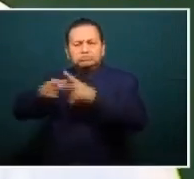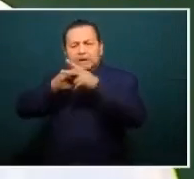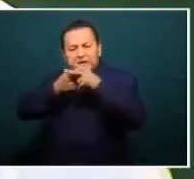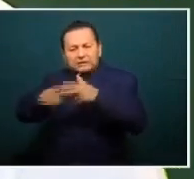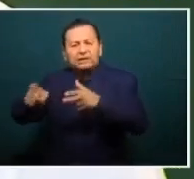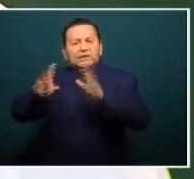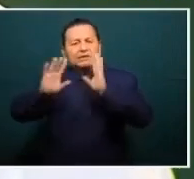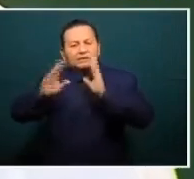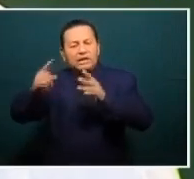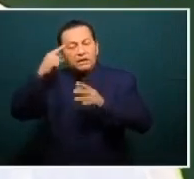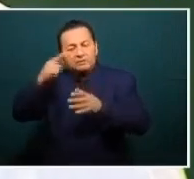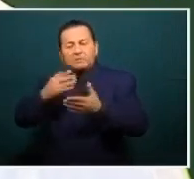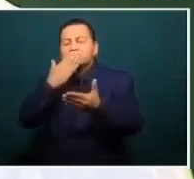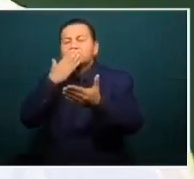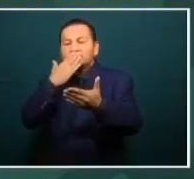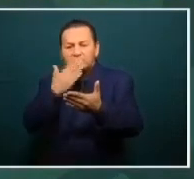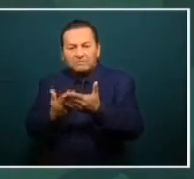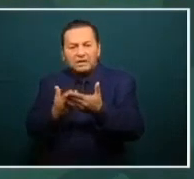there's a whole movement